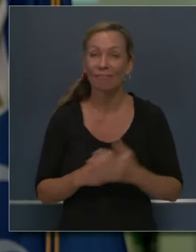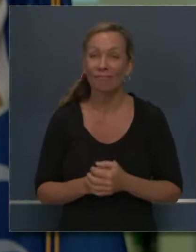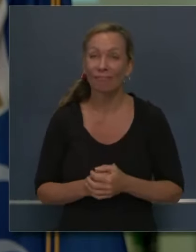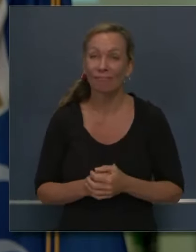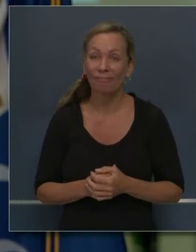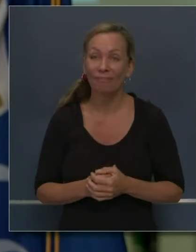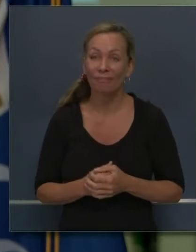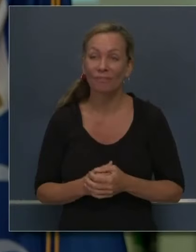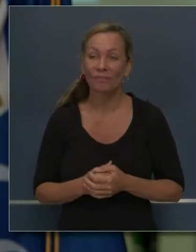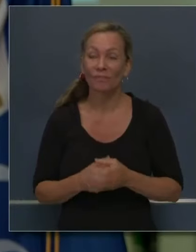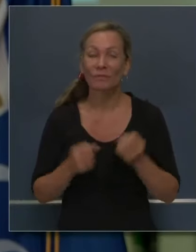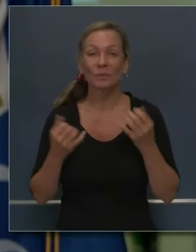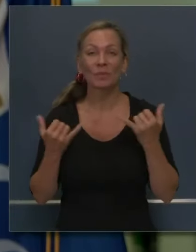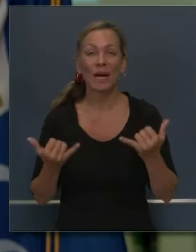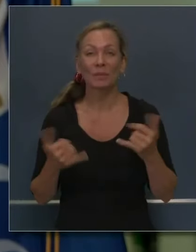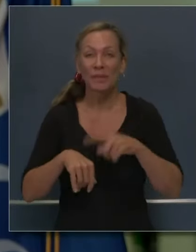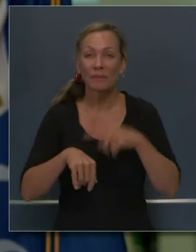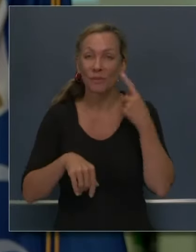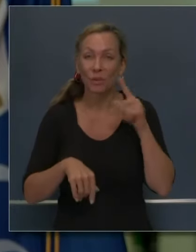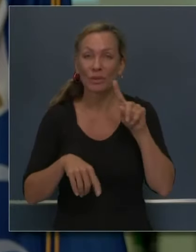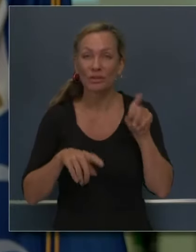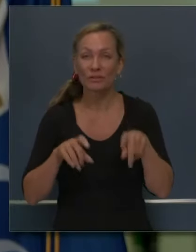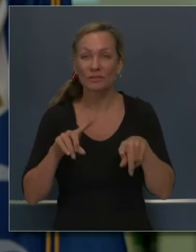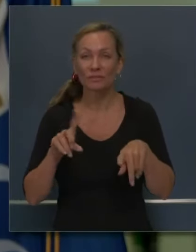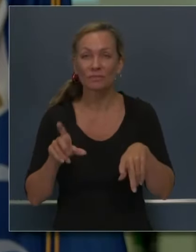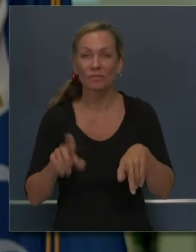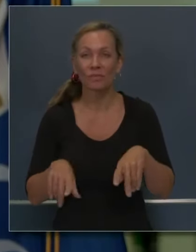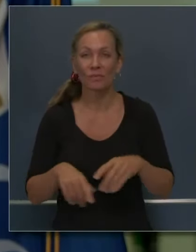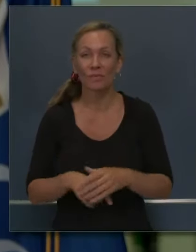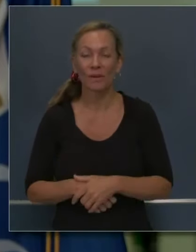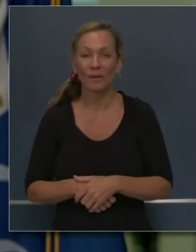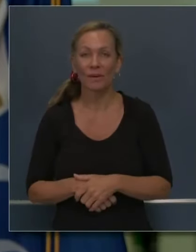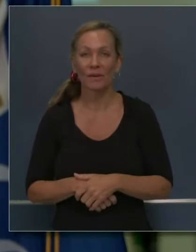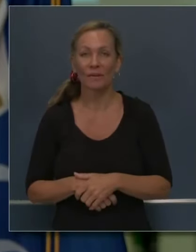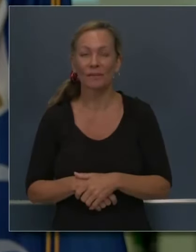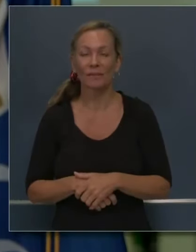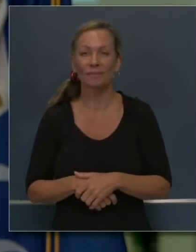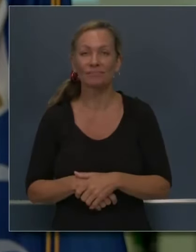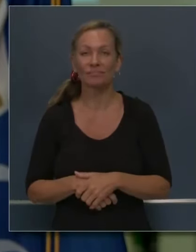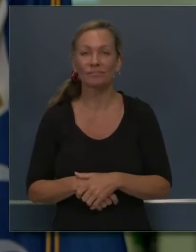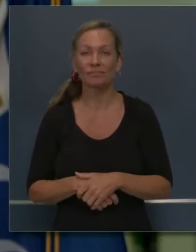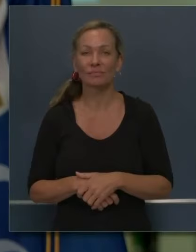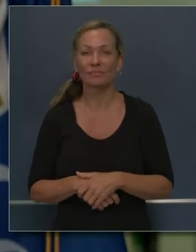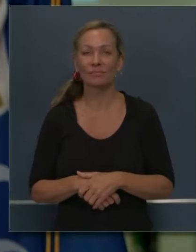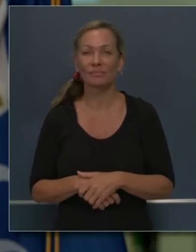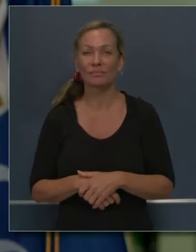take any questions. Taryn Mento, KPBS.